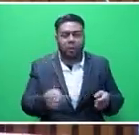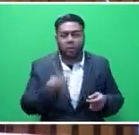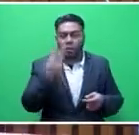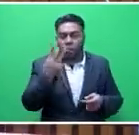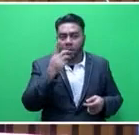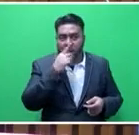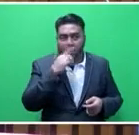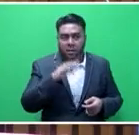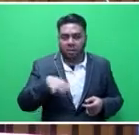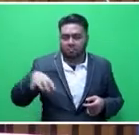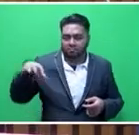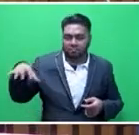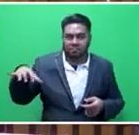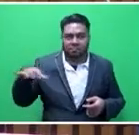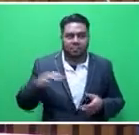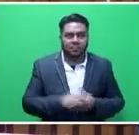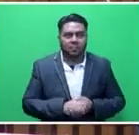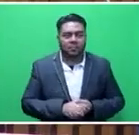in the corner.